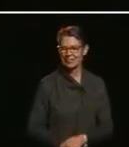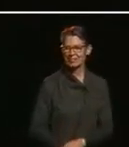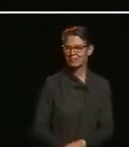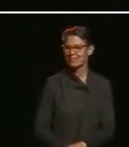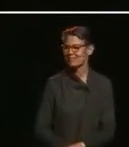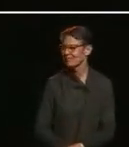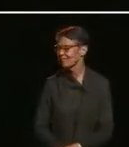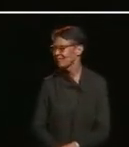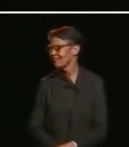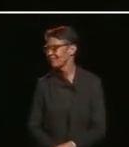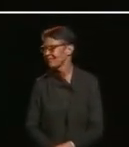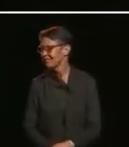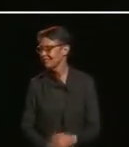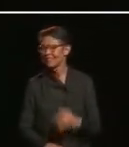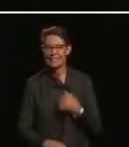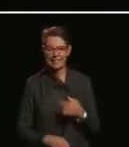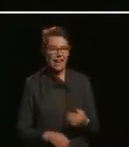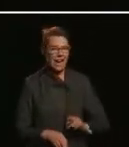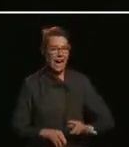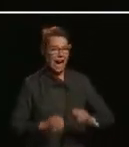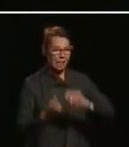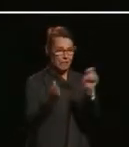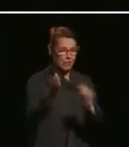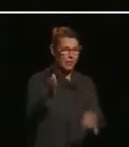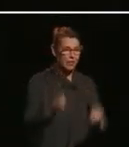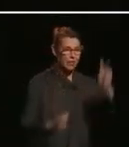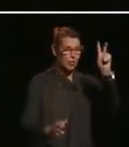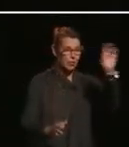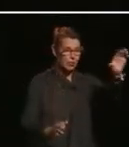I have prepared a few hundred pages.